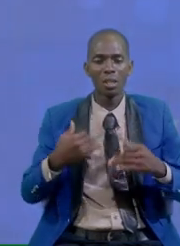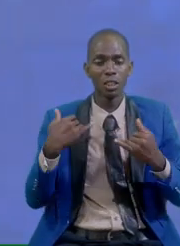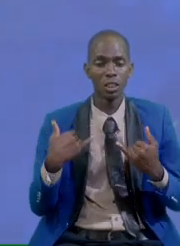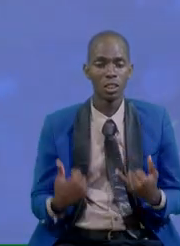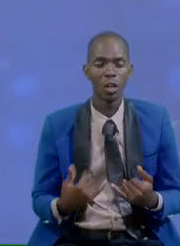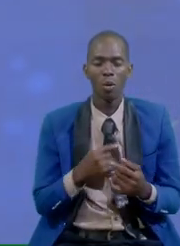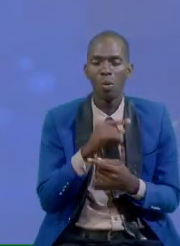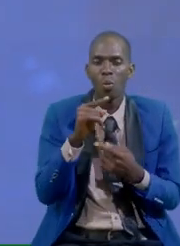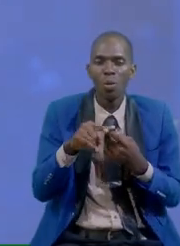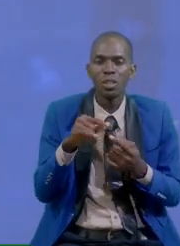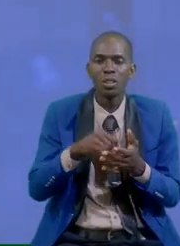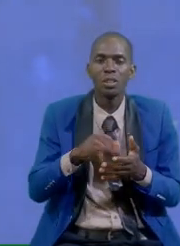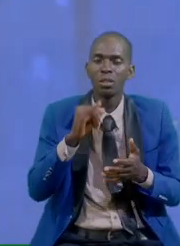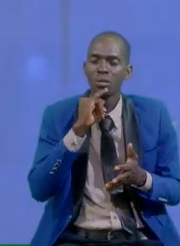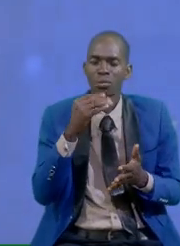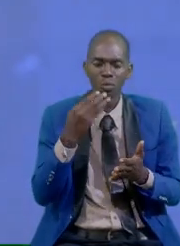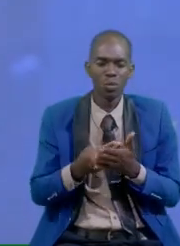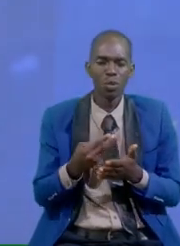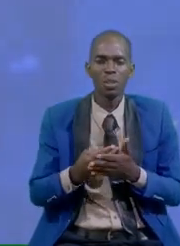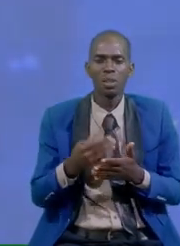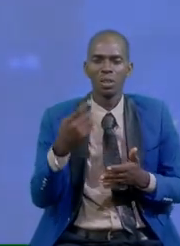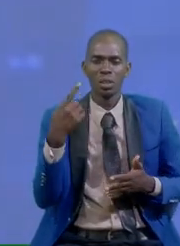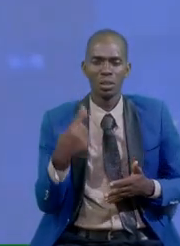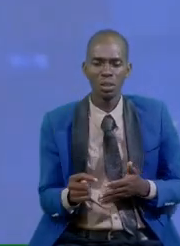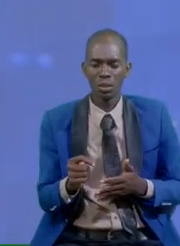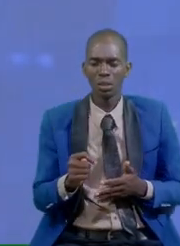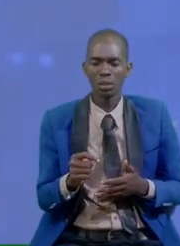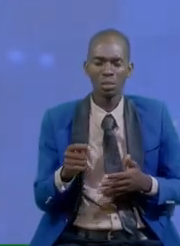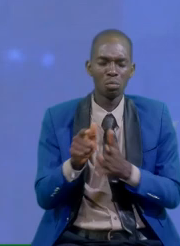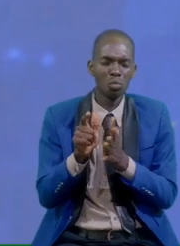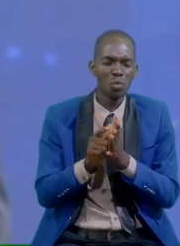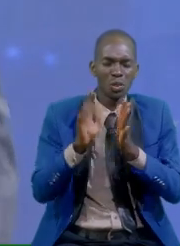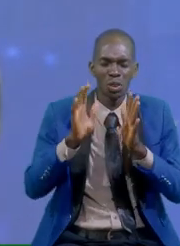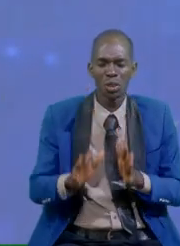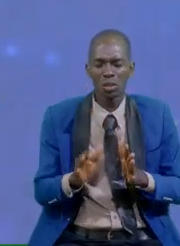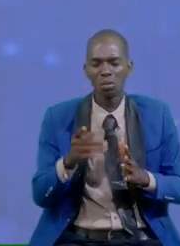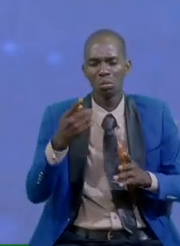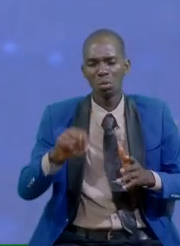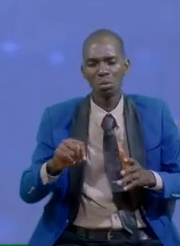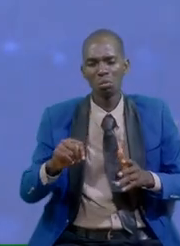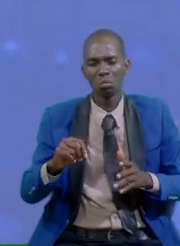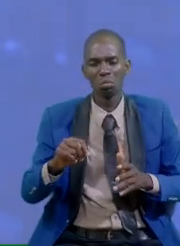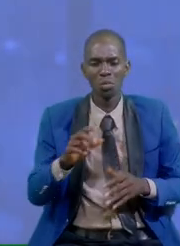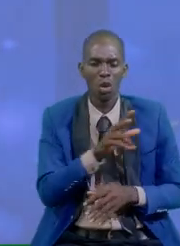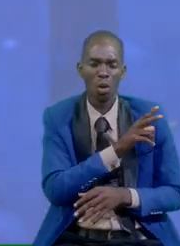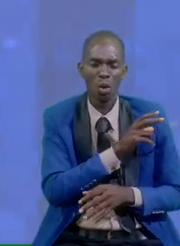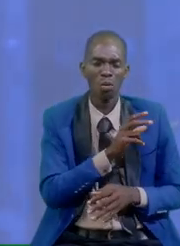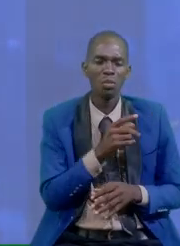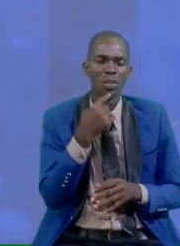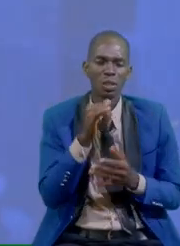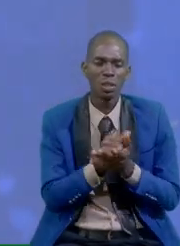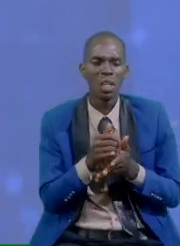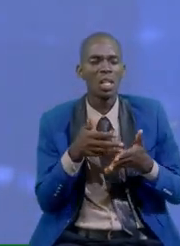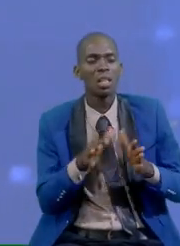magistrate sent to the sergeant, they sent the sergeant saying, let those men